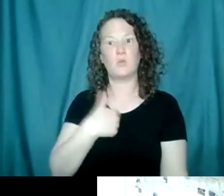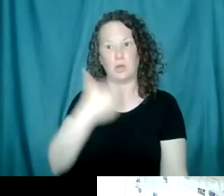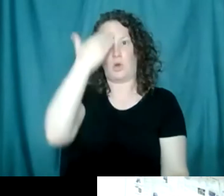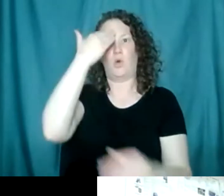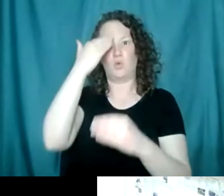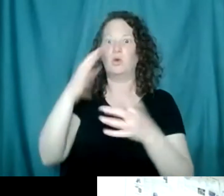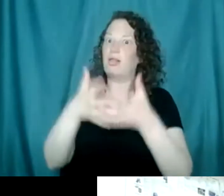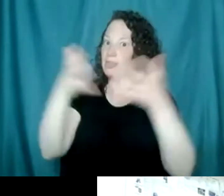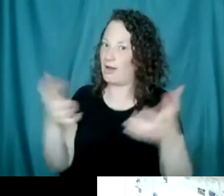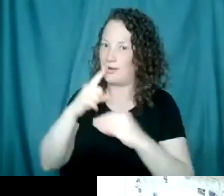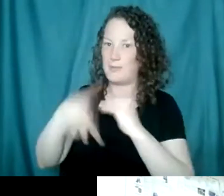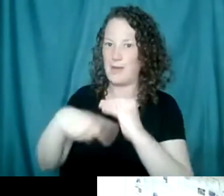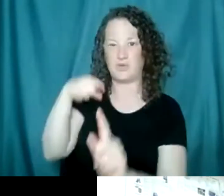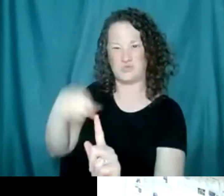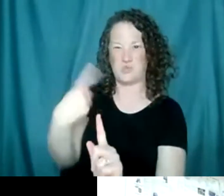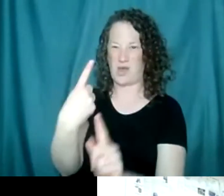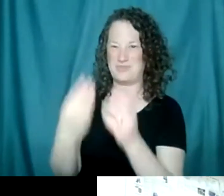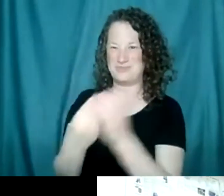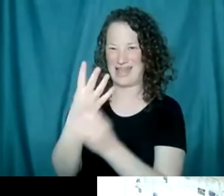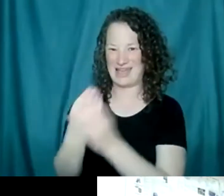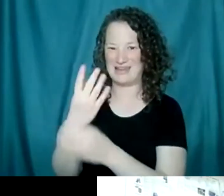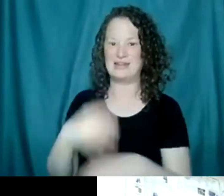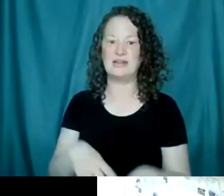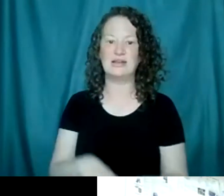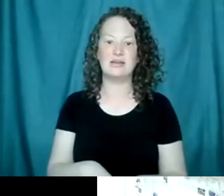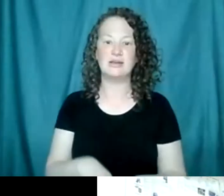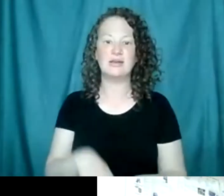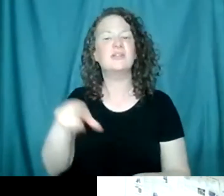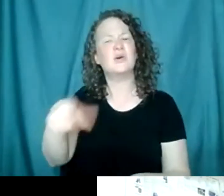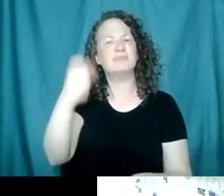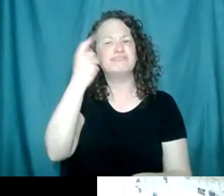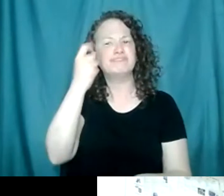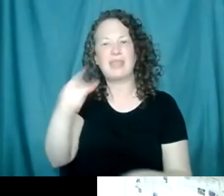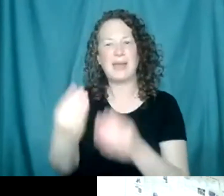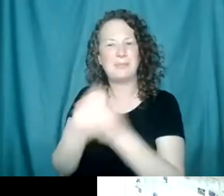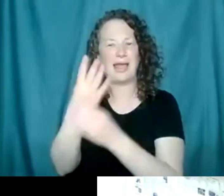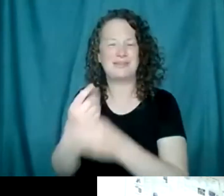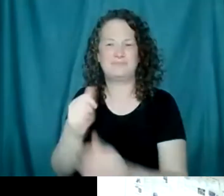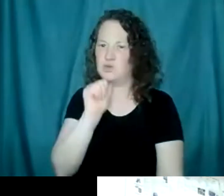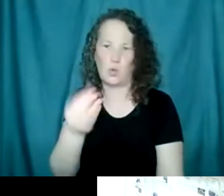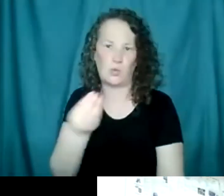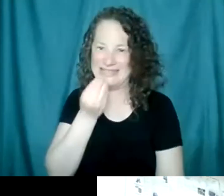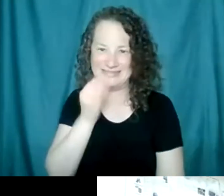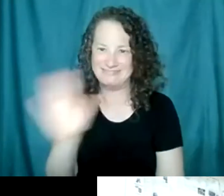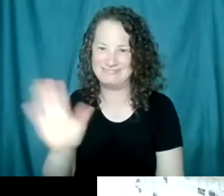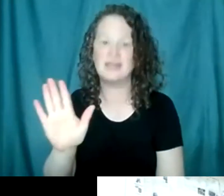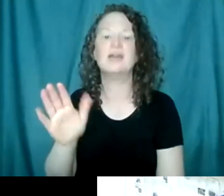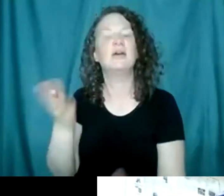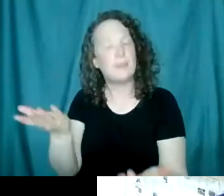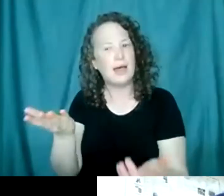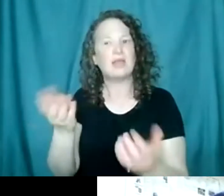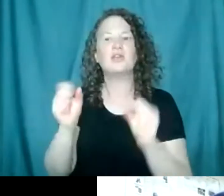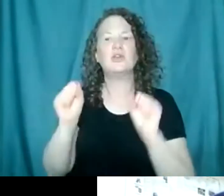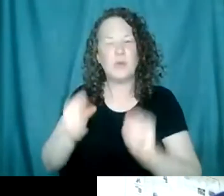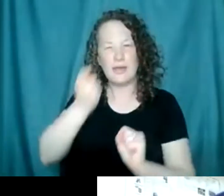And some of those studies are done more on like plates where you're not going to eat this, but you want to better understand some of the fundamental mechanisms